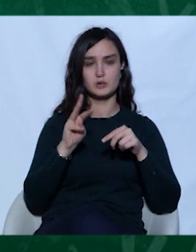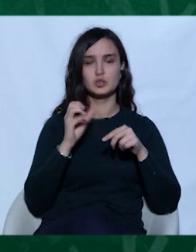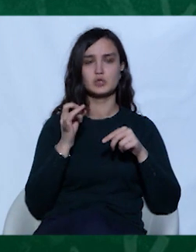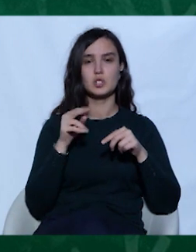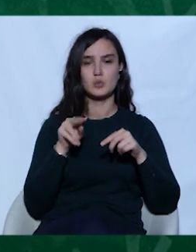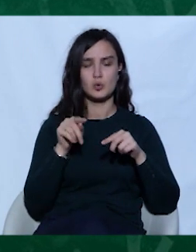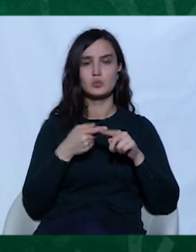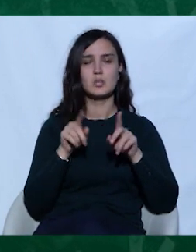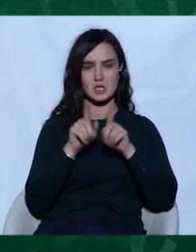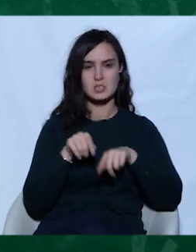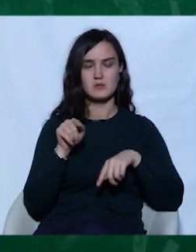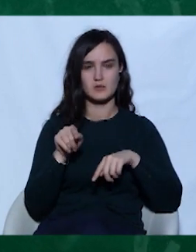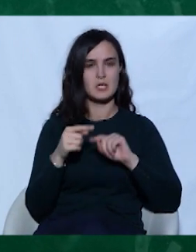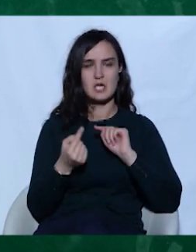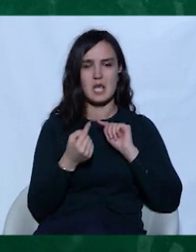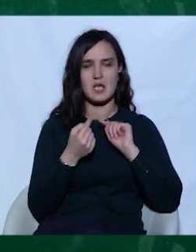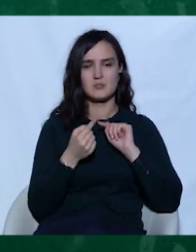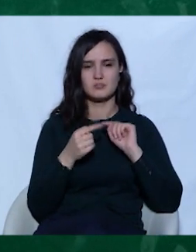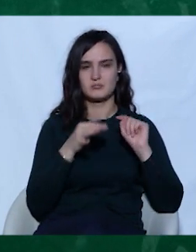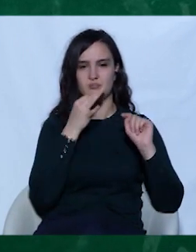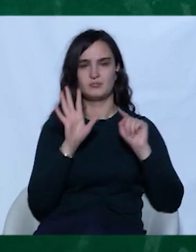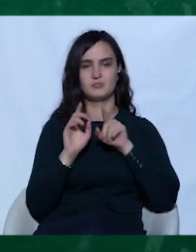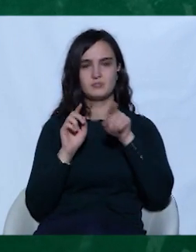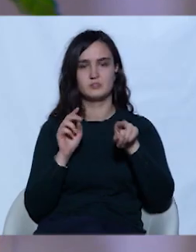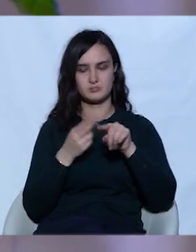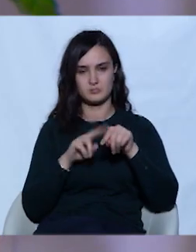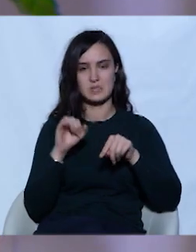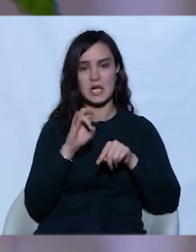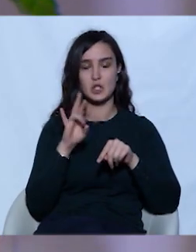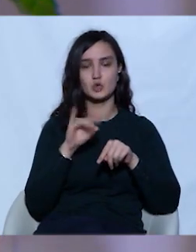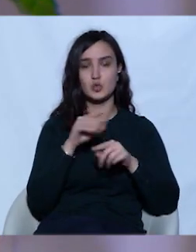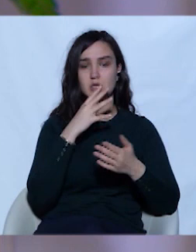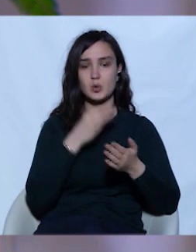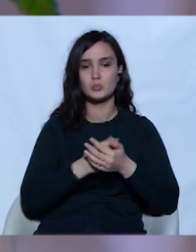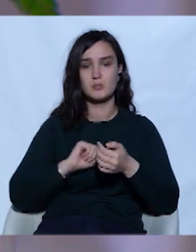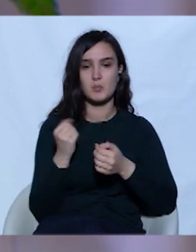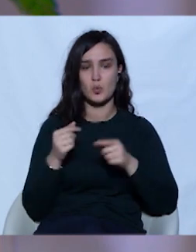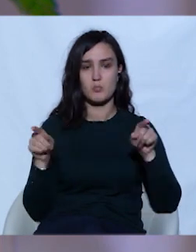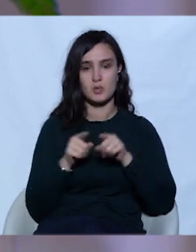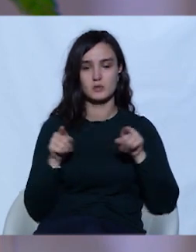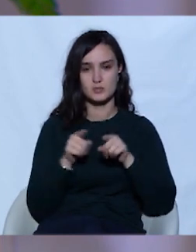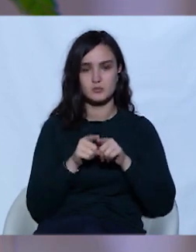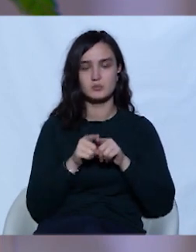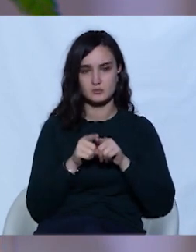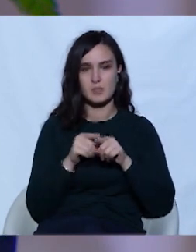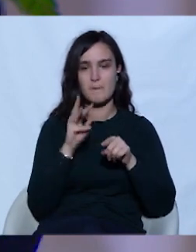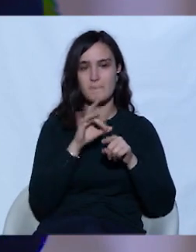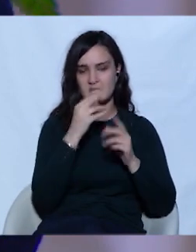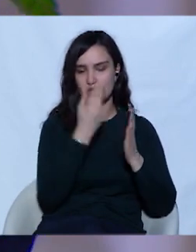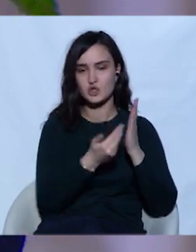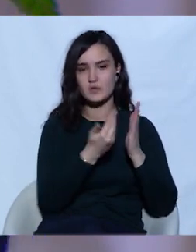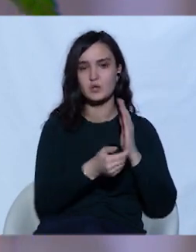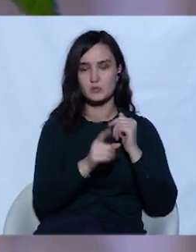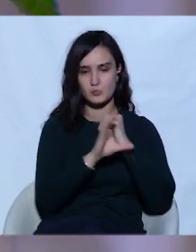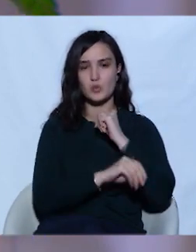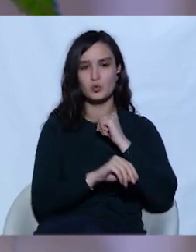She's beautiful but unsophisticated, so Emma wants to help her by introducing her to sophisticated, higher-class